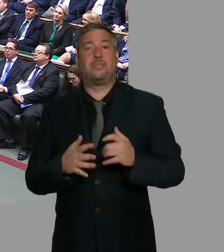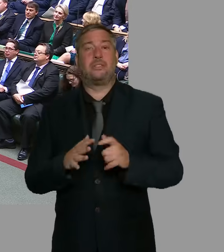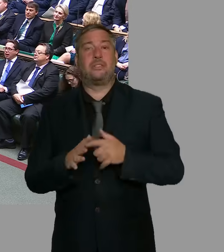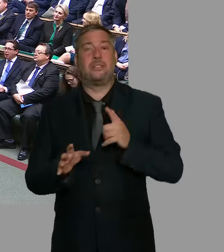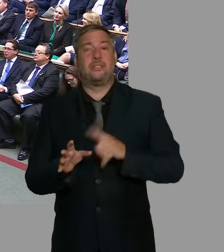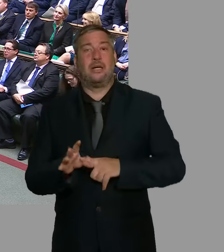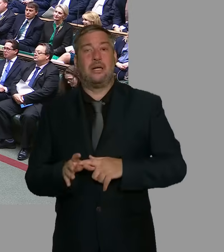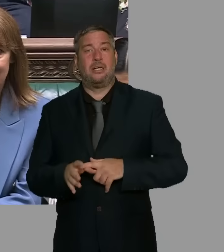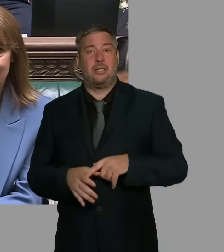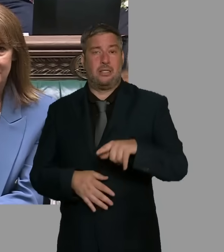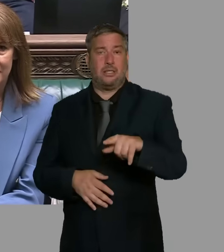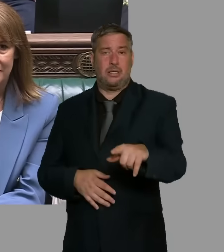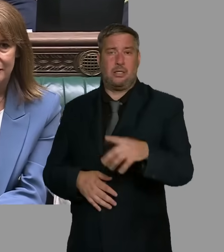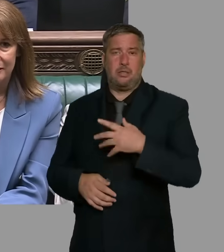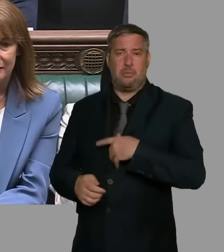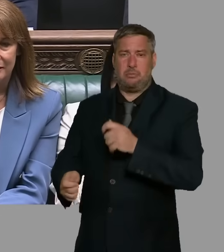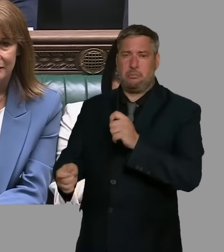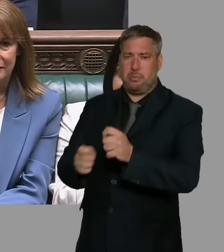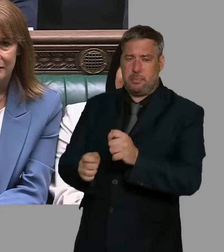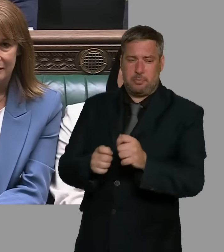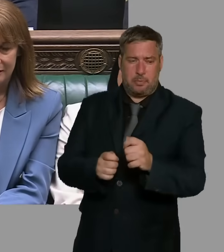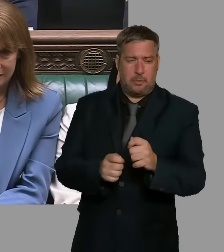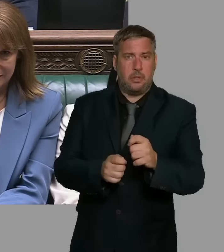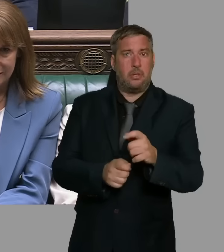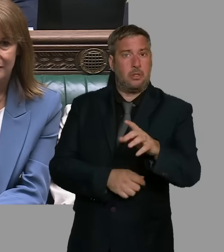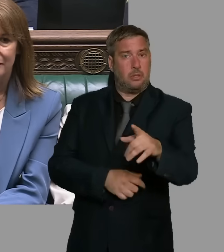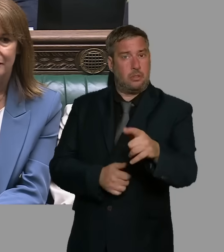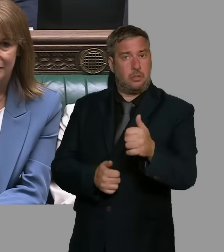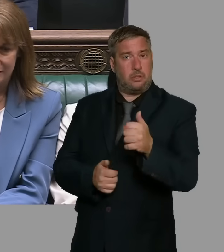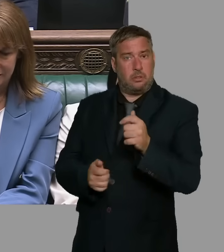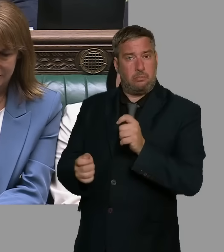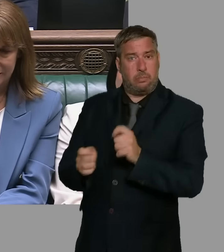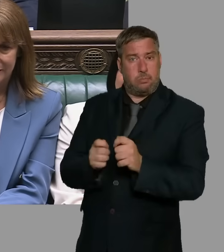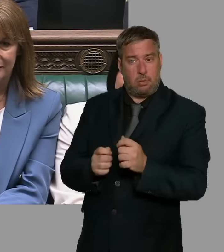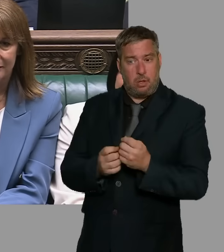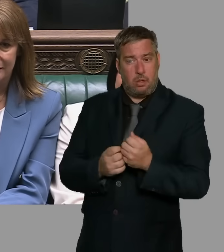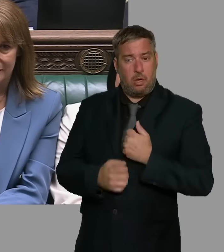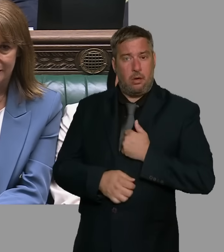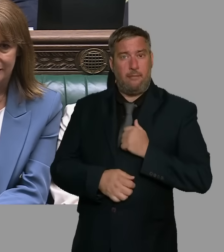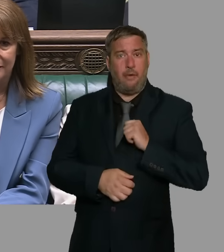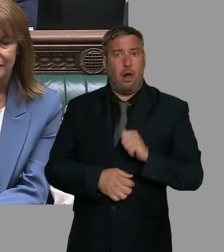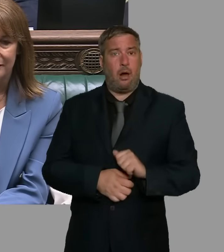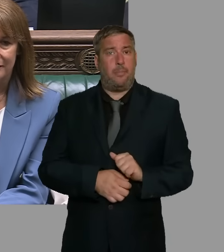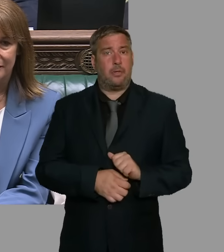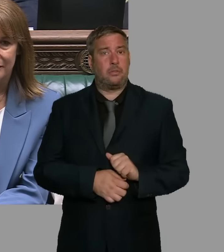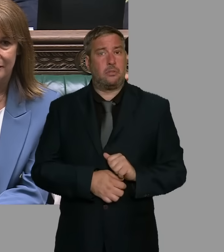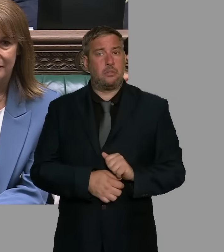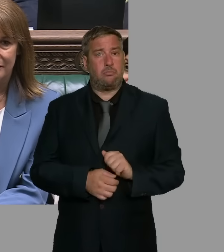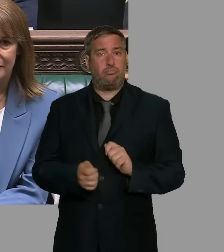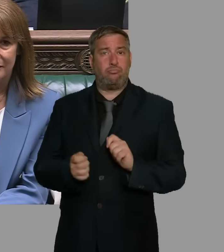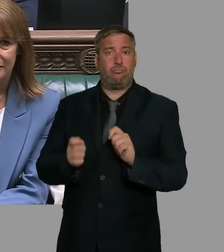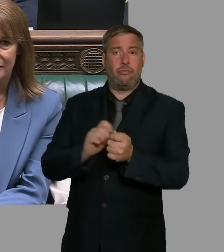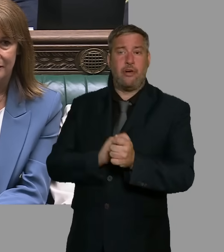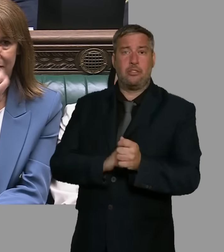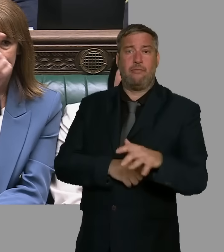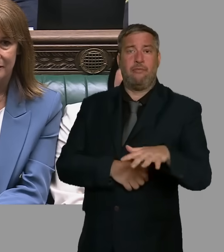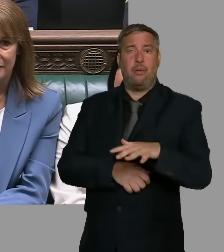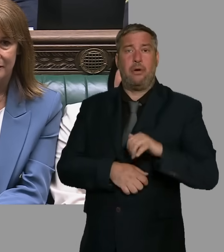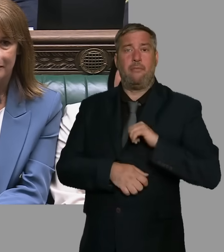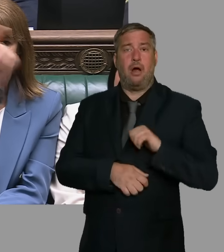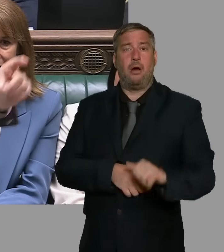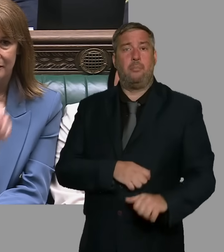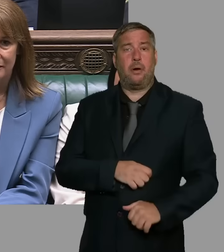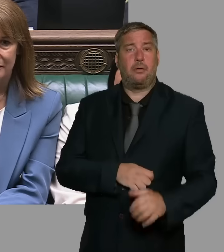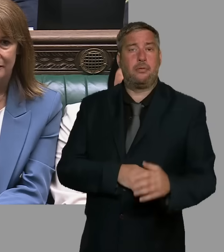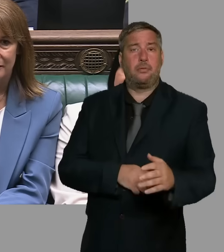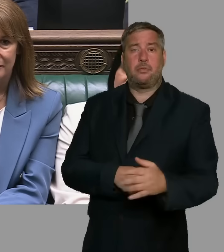what we're doing. We're working with the former president of the National Farmers Union, Baroness Minette Batters, to review farm profitability.